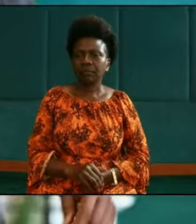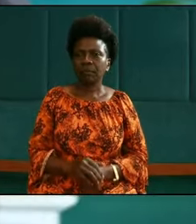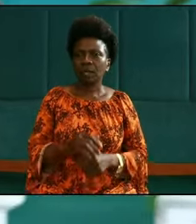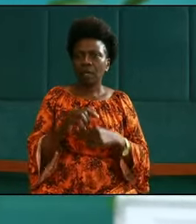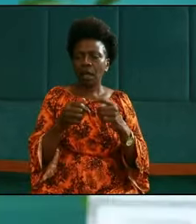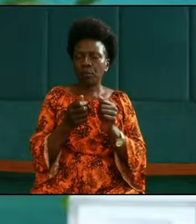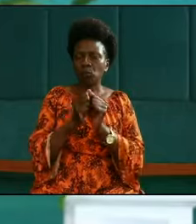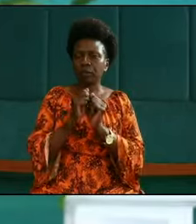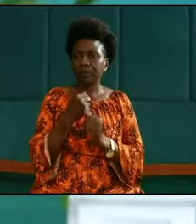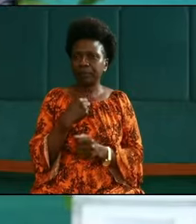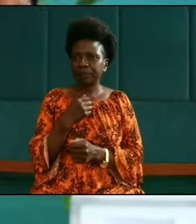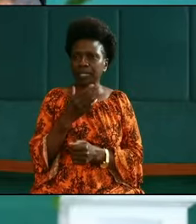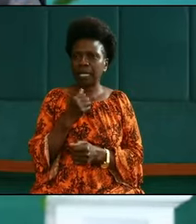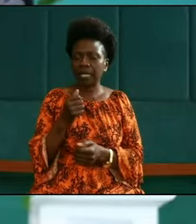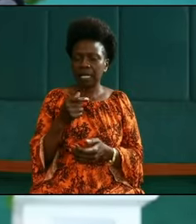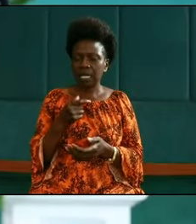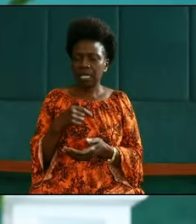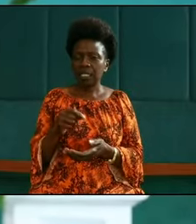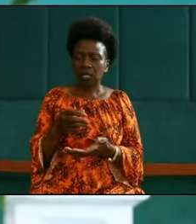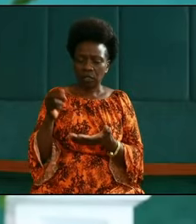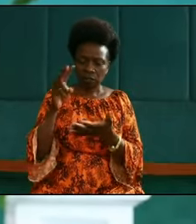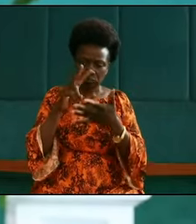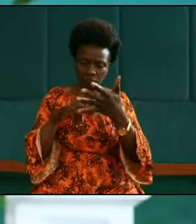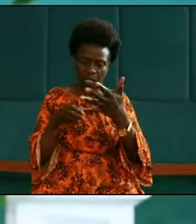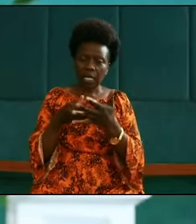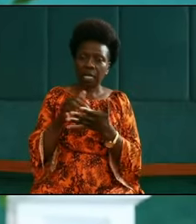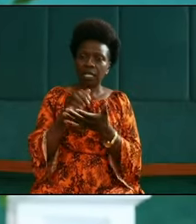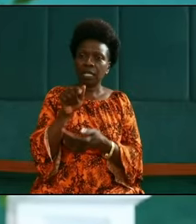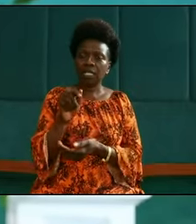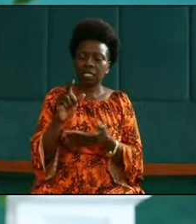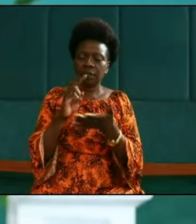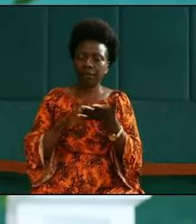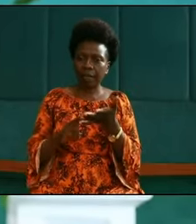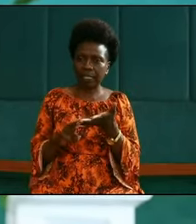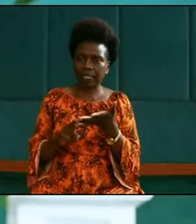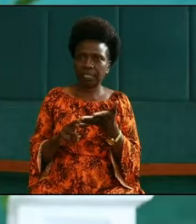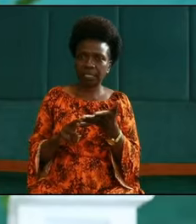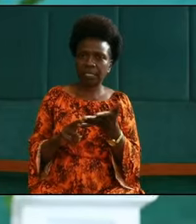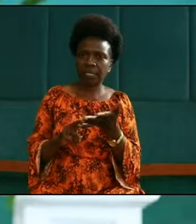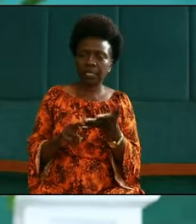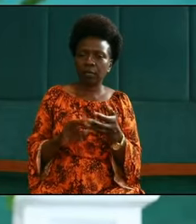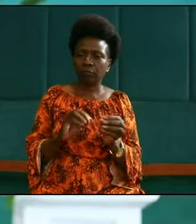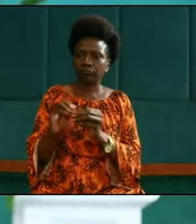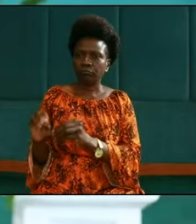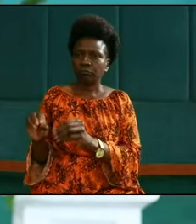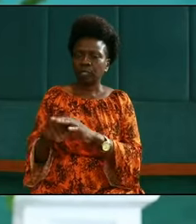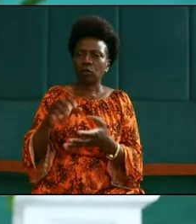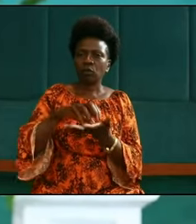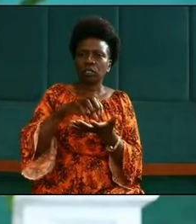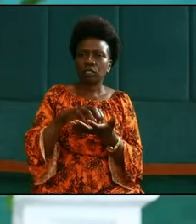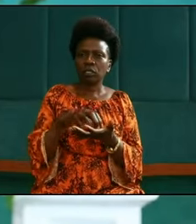Come with me and let's read again this text. Put it in